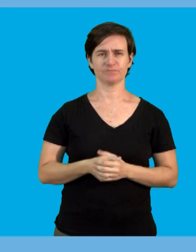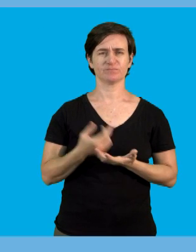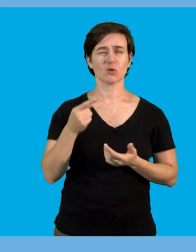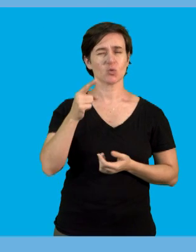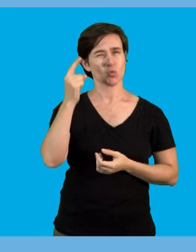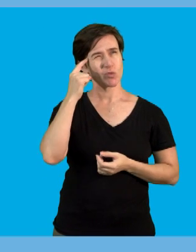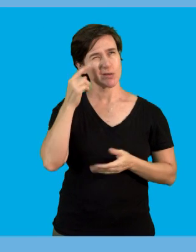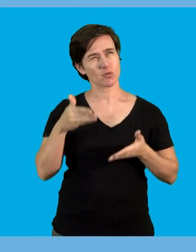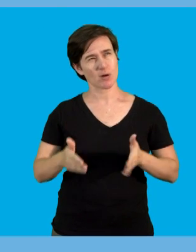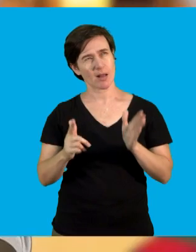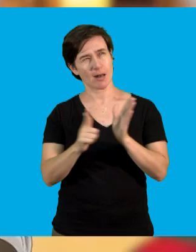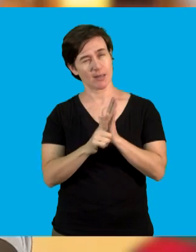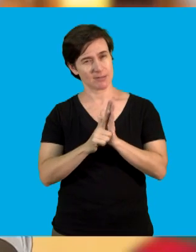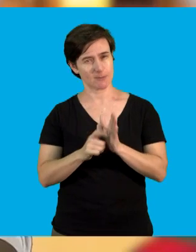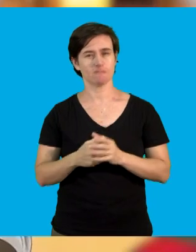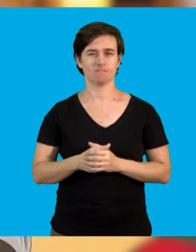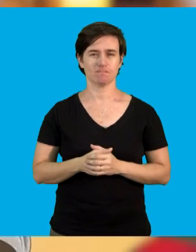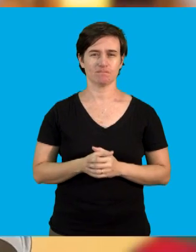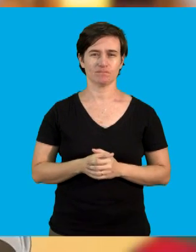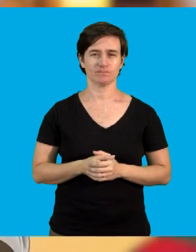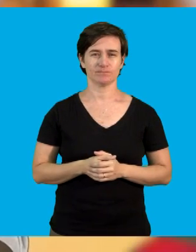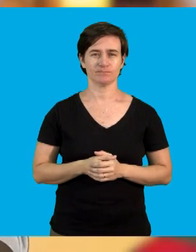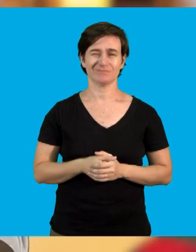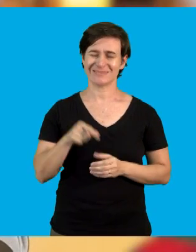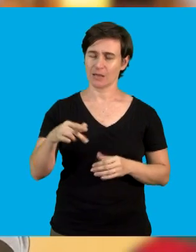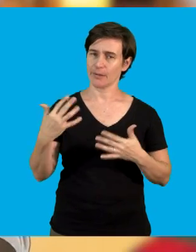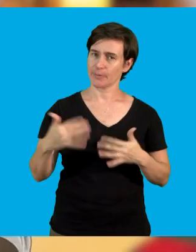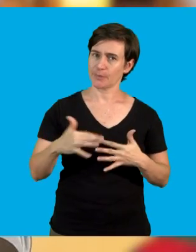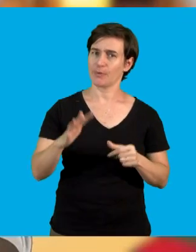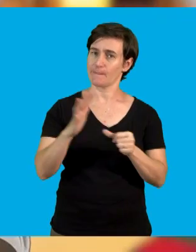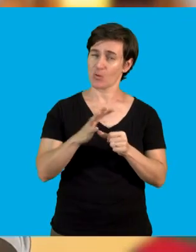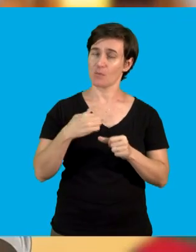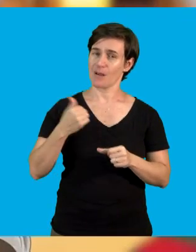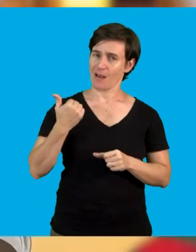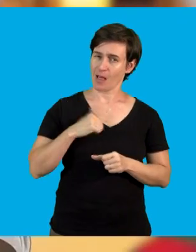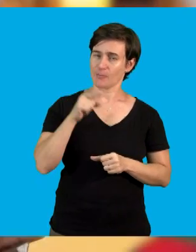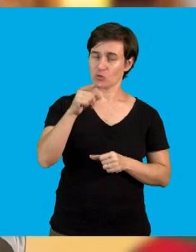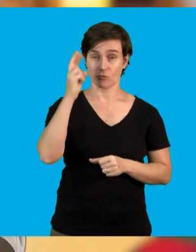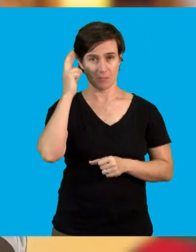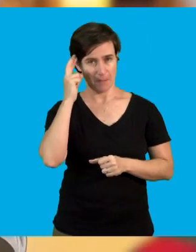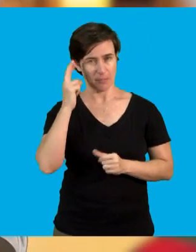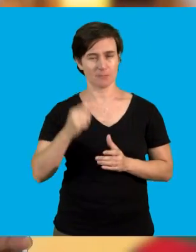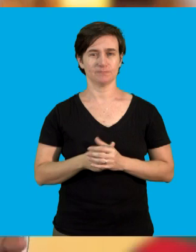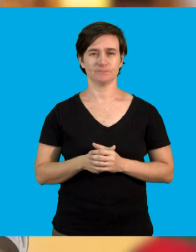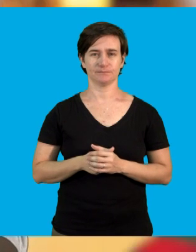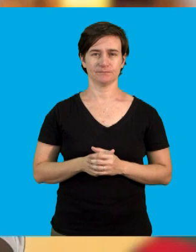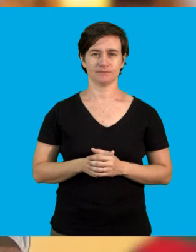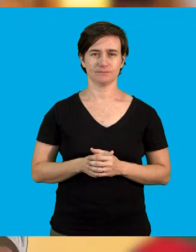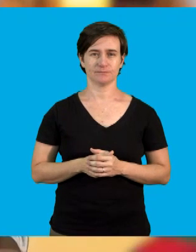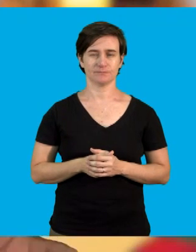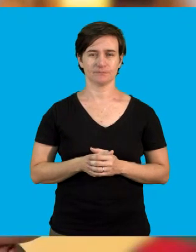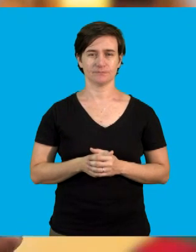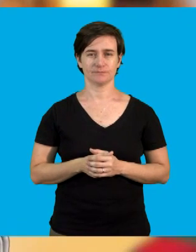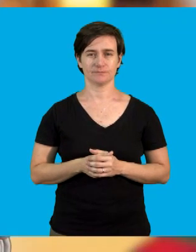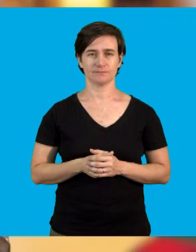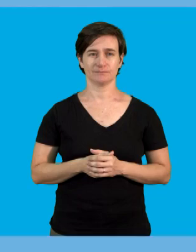whenever you think of this lesson, whenever you go back to this lesson, these are the very most important things that I want you to always remember whenever you are